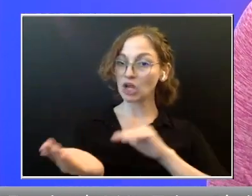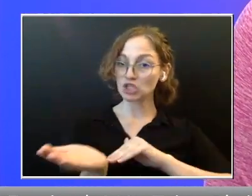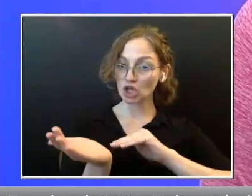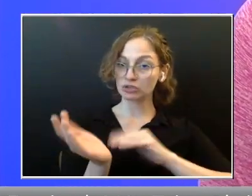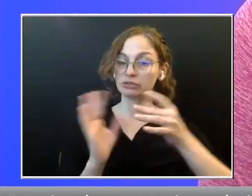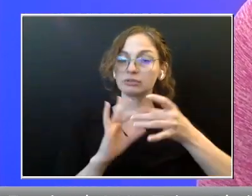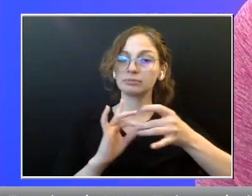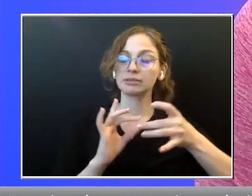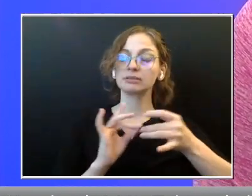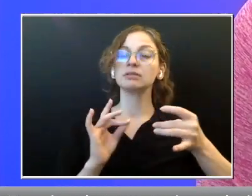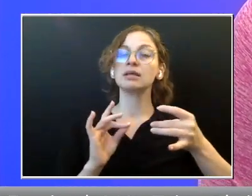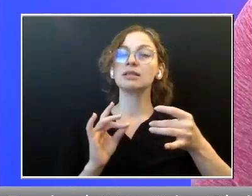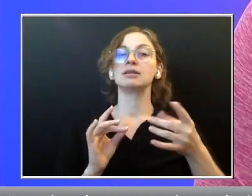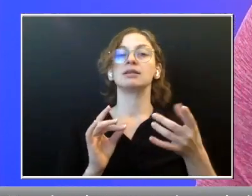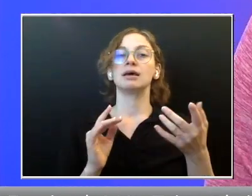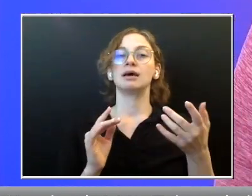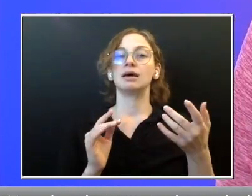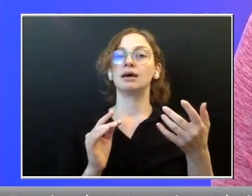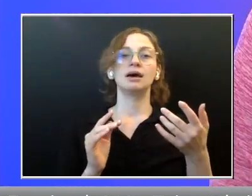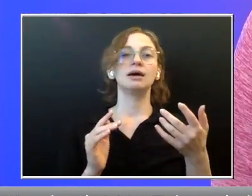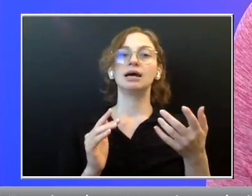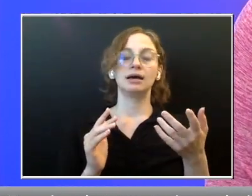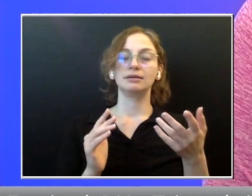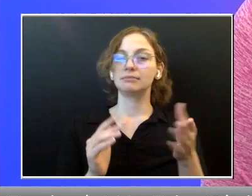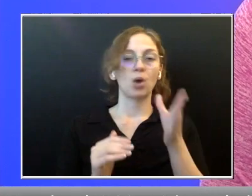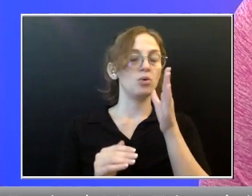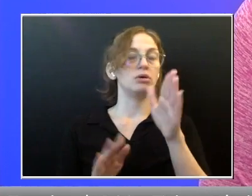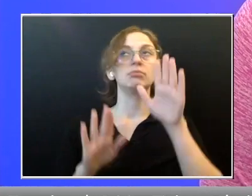know, it would be wonderful if